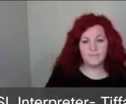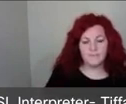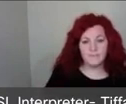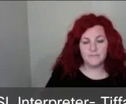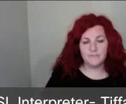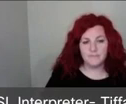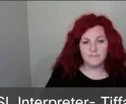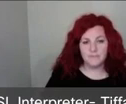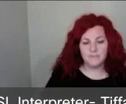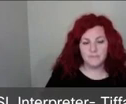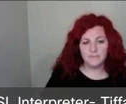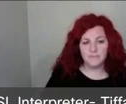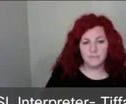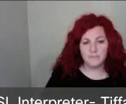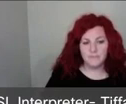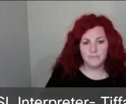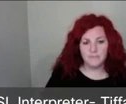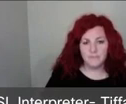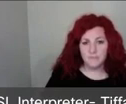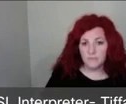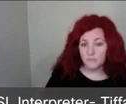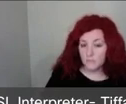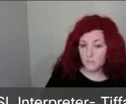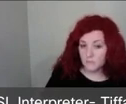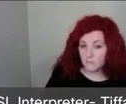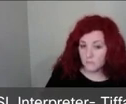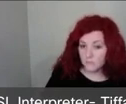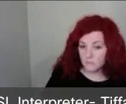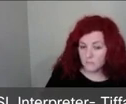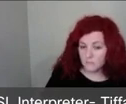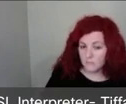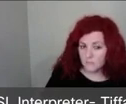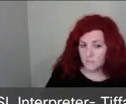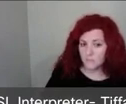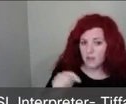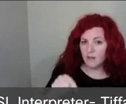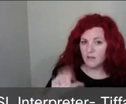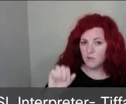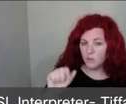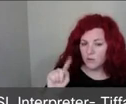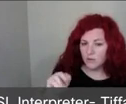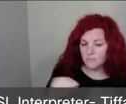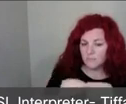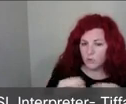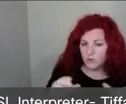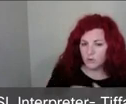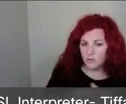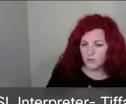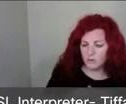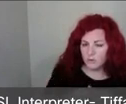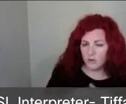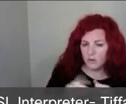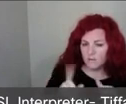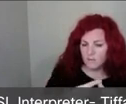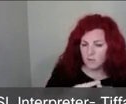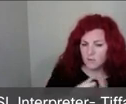This coalition proposed districts more compact than one on the draft map that kept more communities of interest together. This